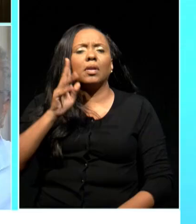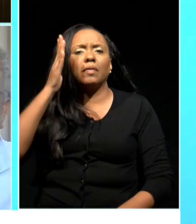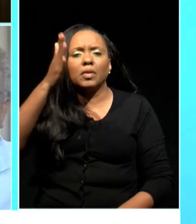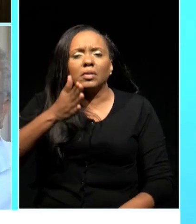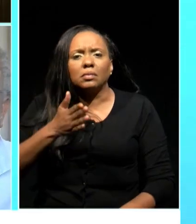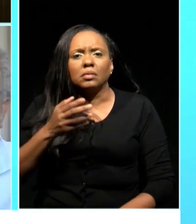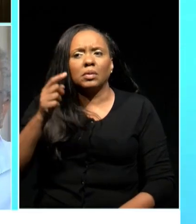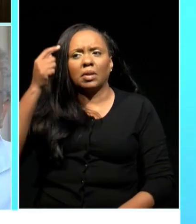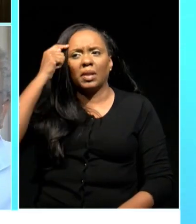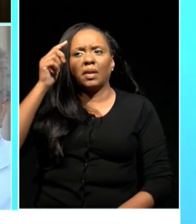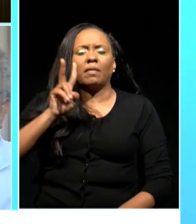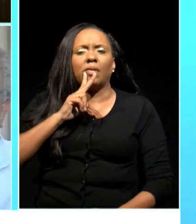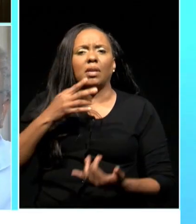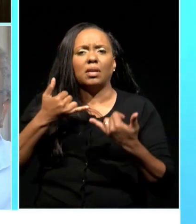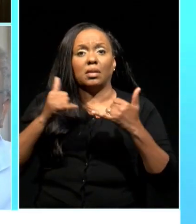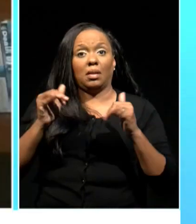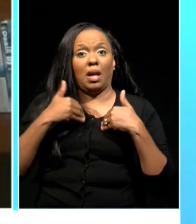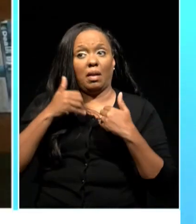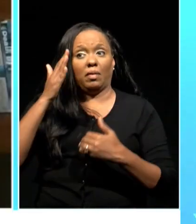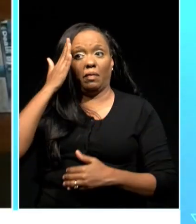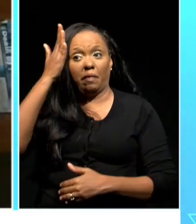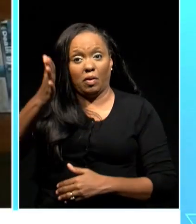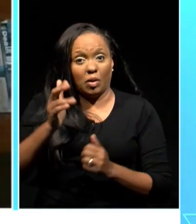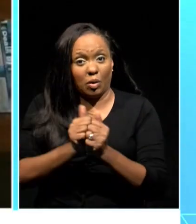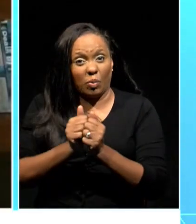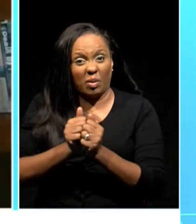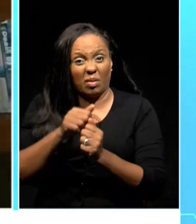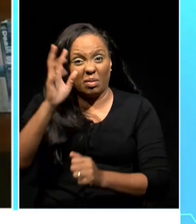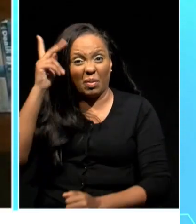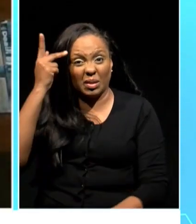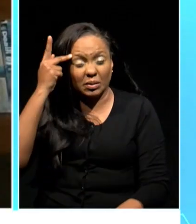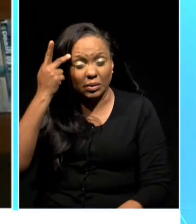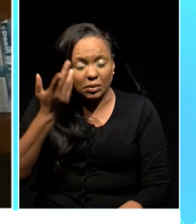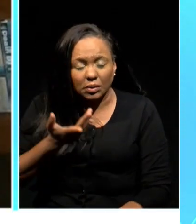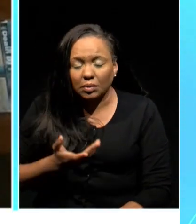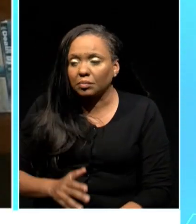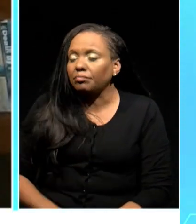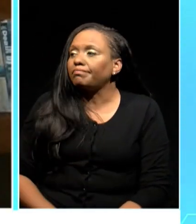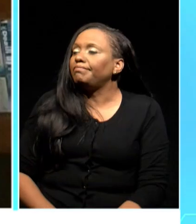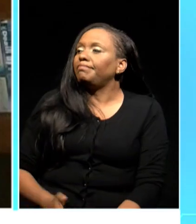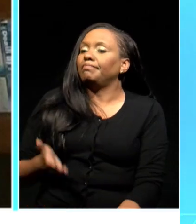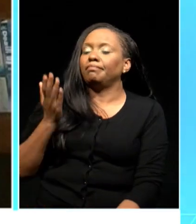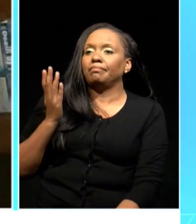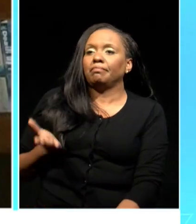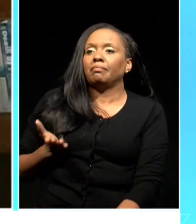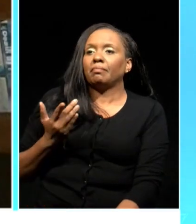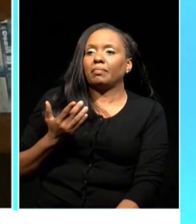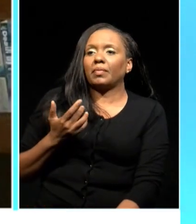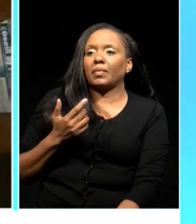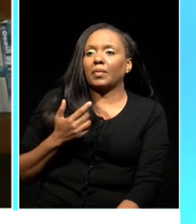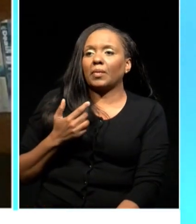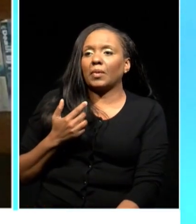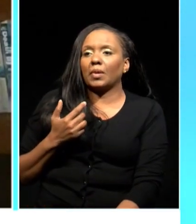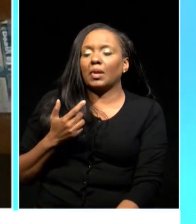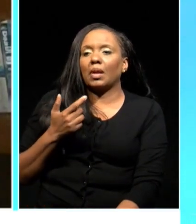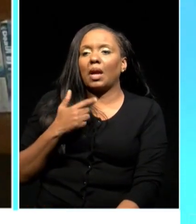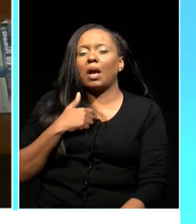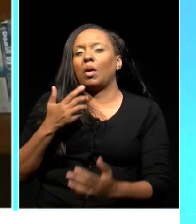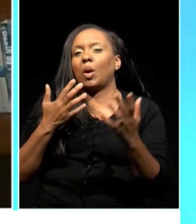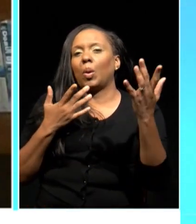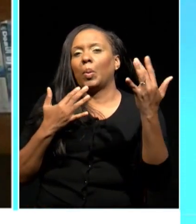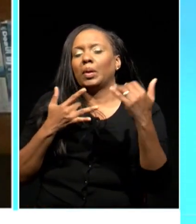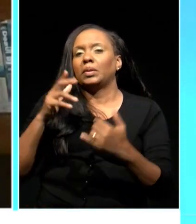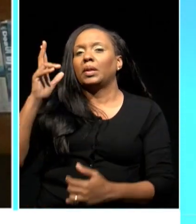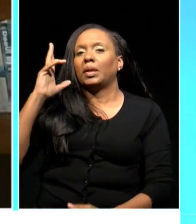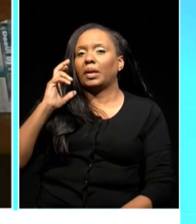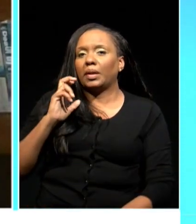in politics? Well, I was listening last night to hear her announce her resignation. I don't